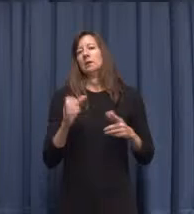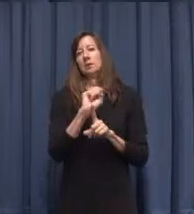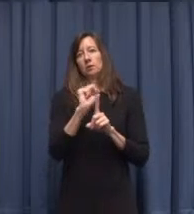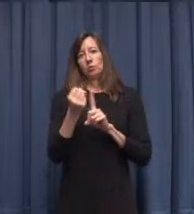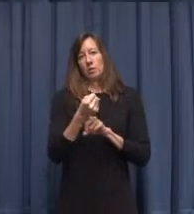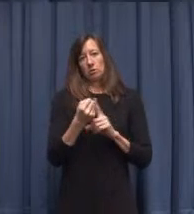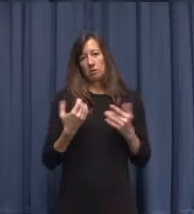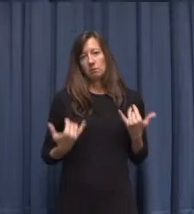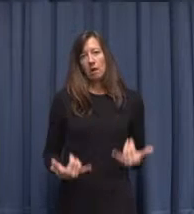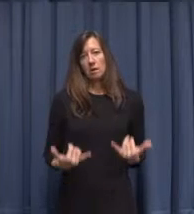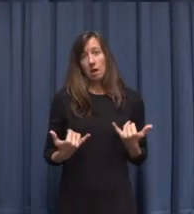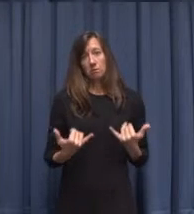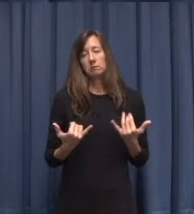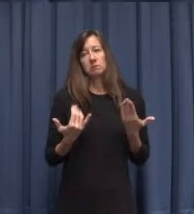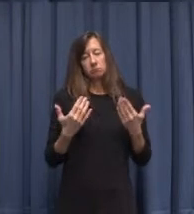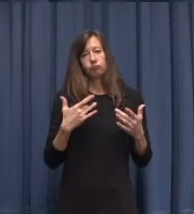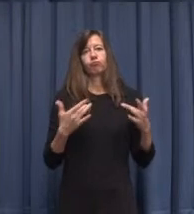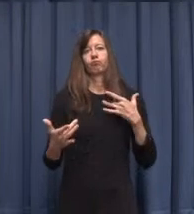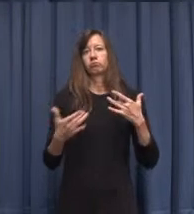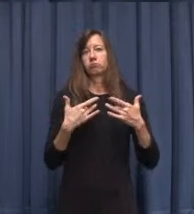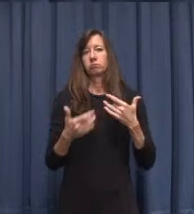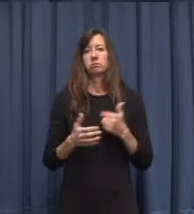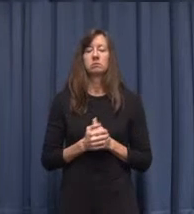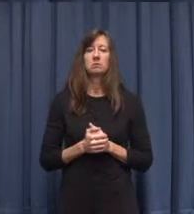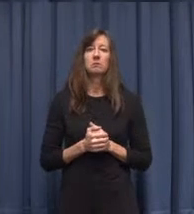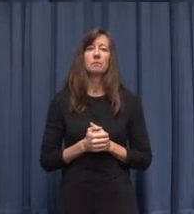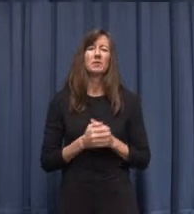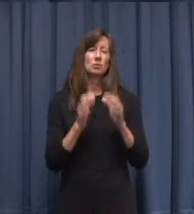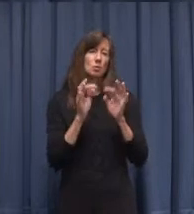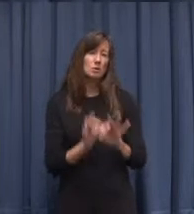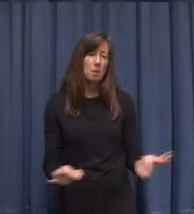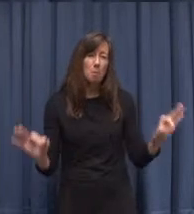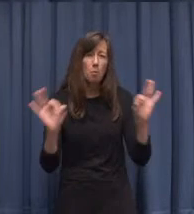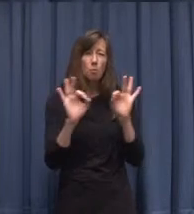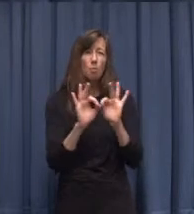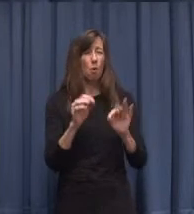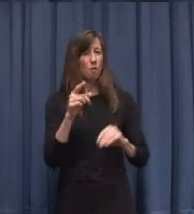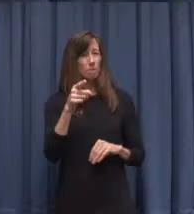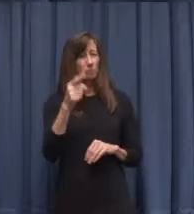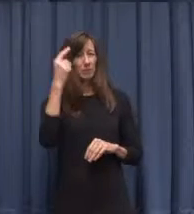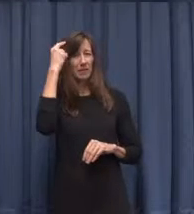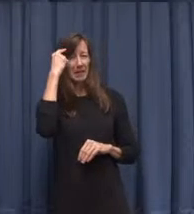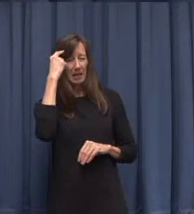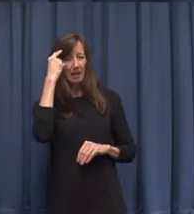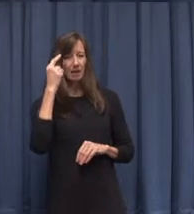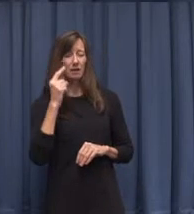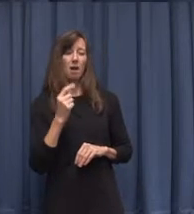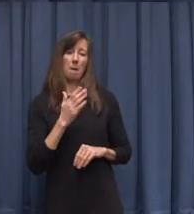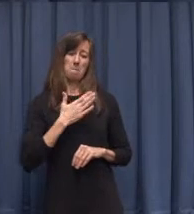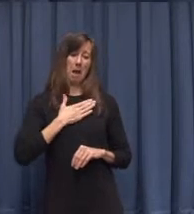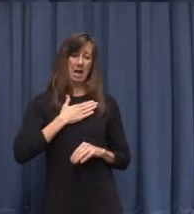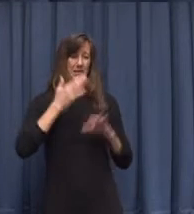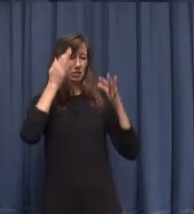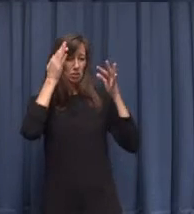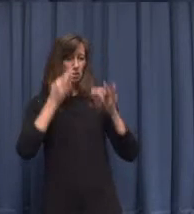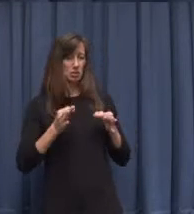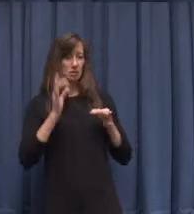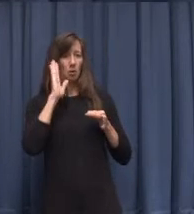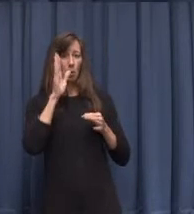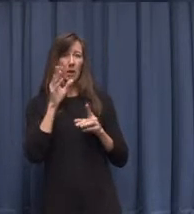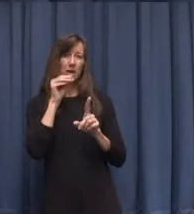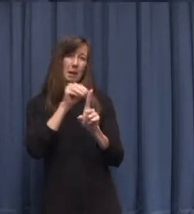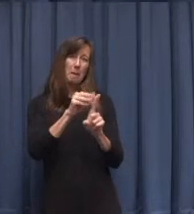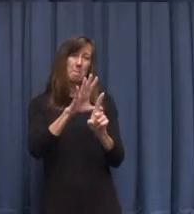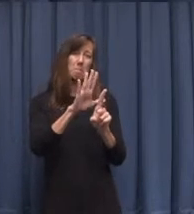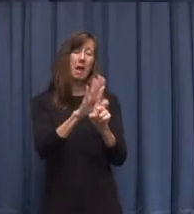are now. So again, it's important to understand how the decisions that each of us are making are impacting everybody. They're